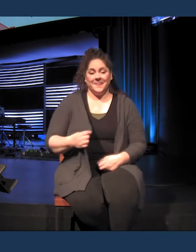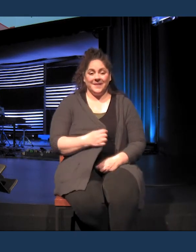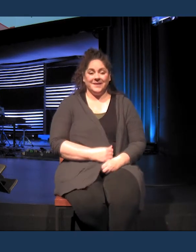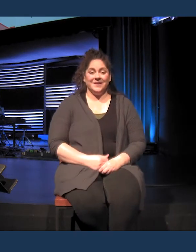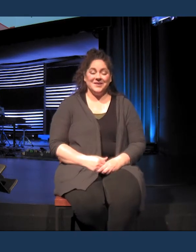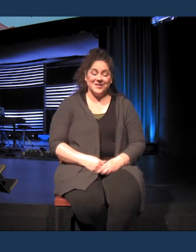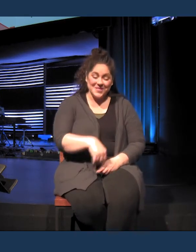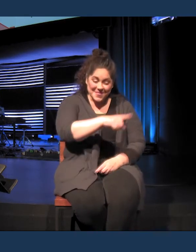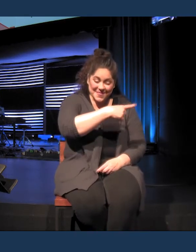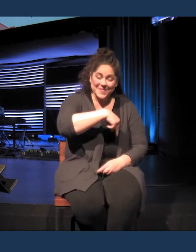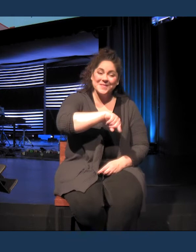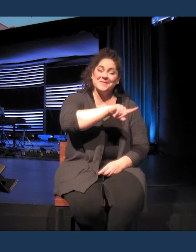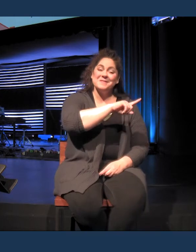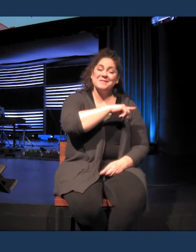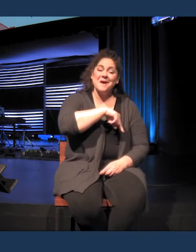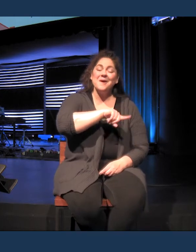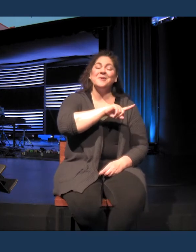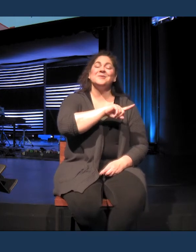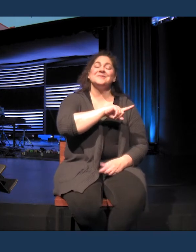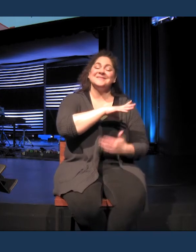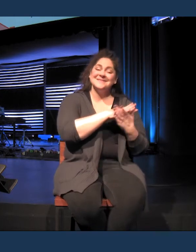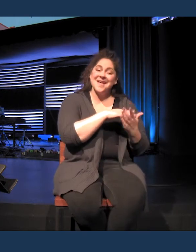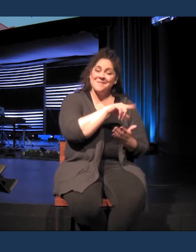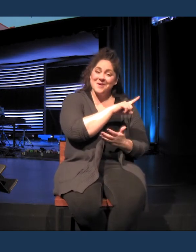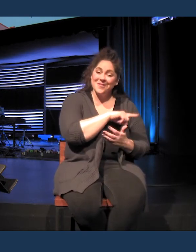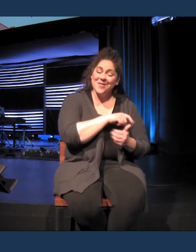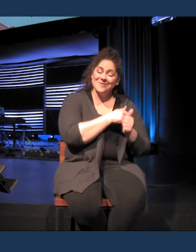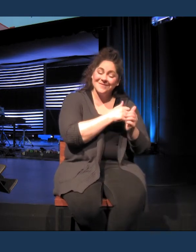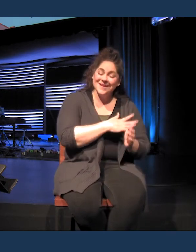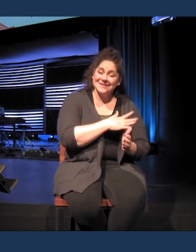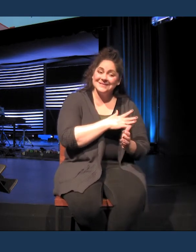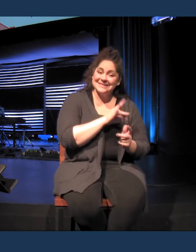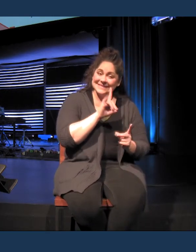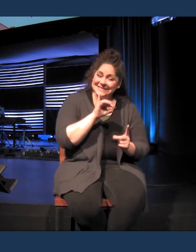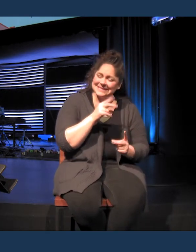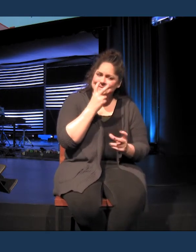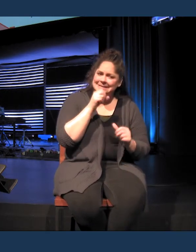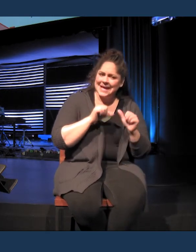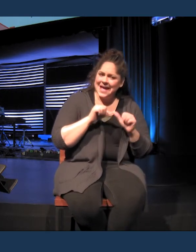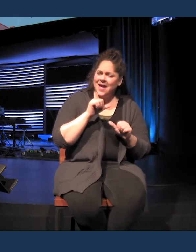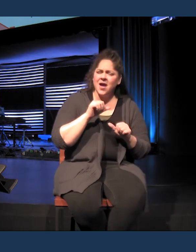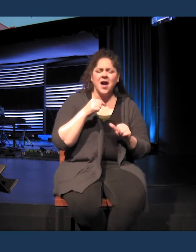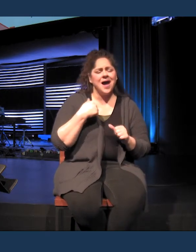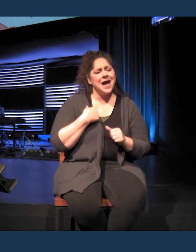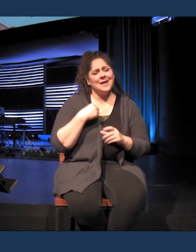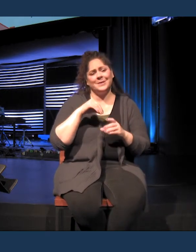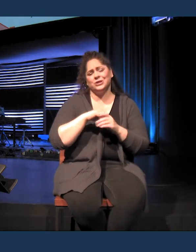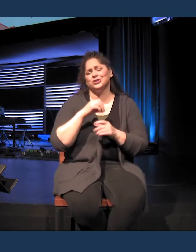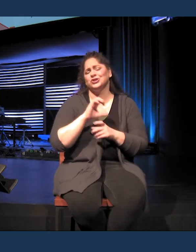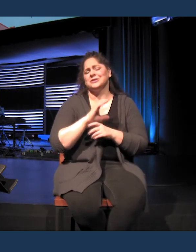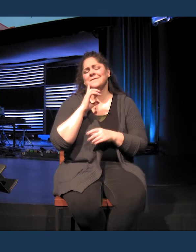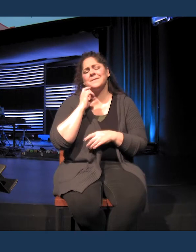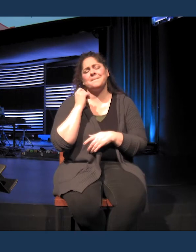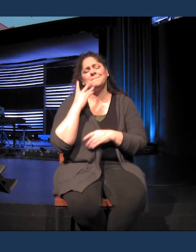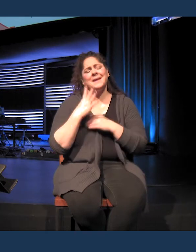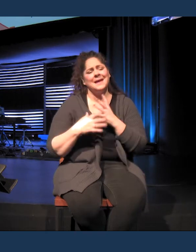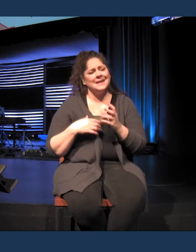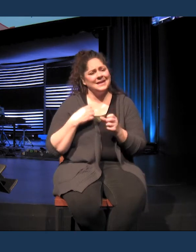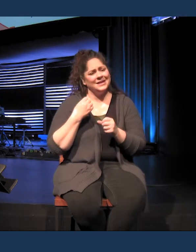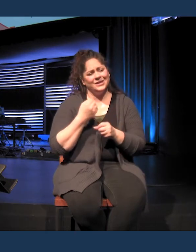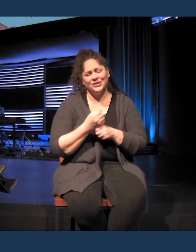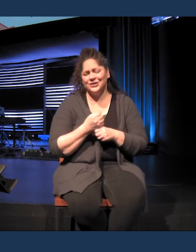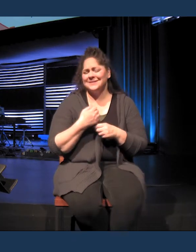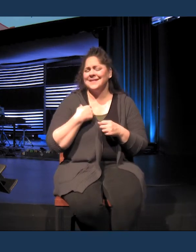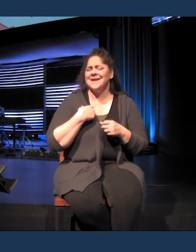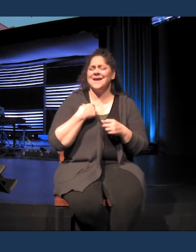Some of the original 12 doubted. See, I see people, and I've been in church world for many years and in ministry for many years, and I see